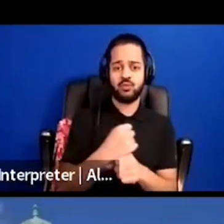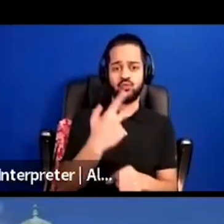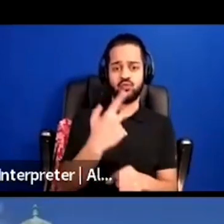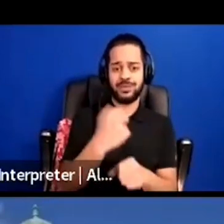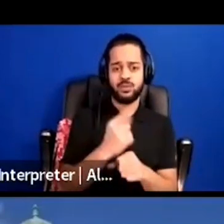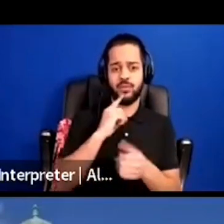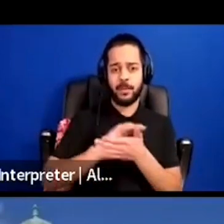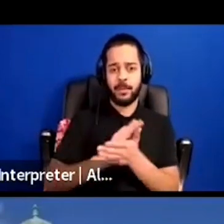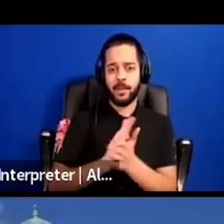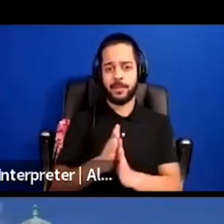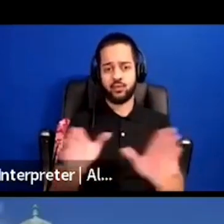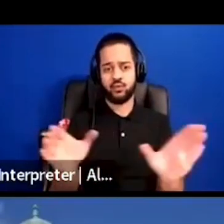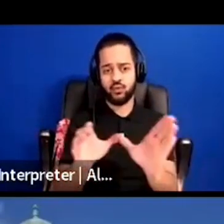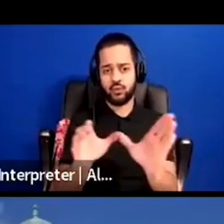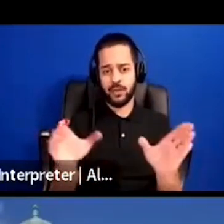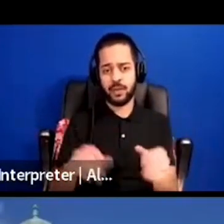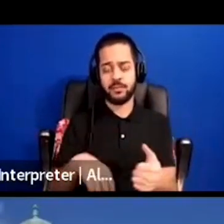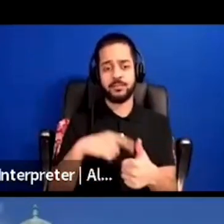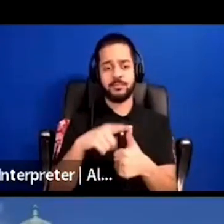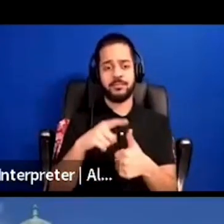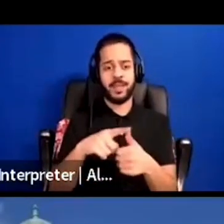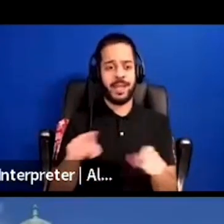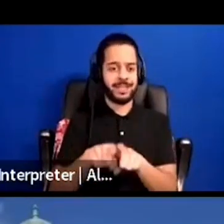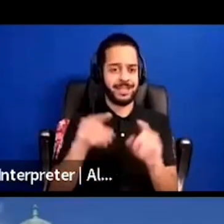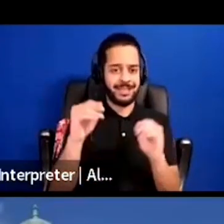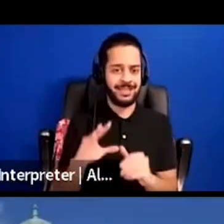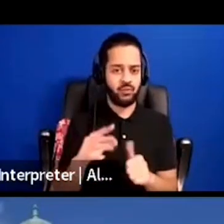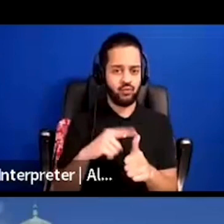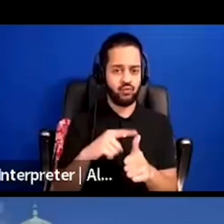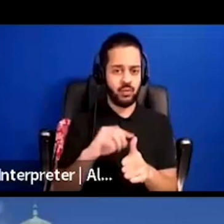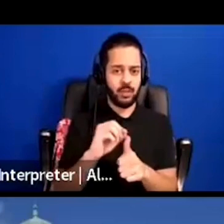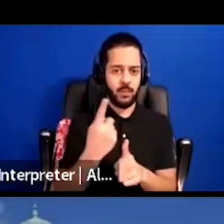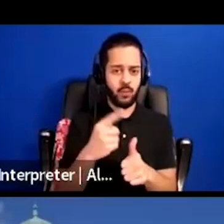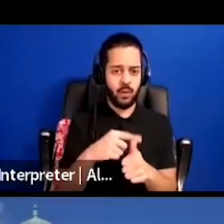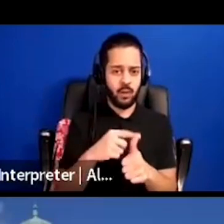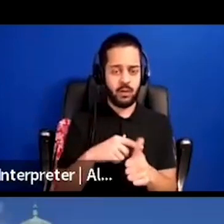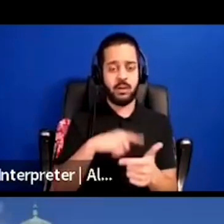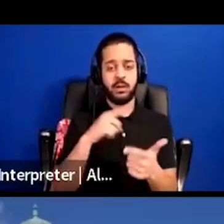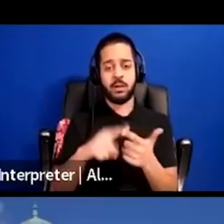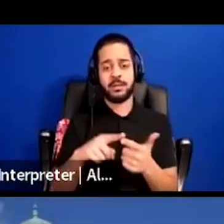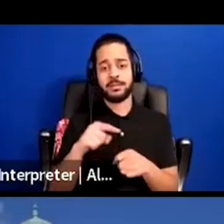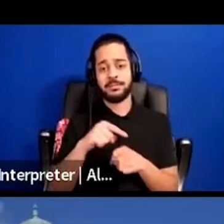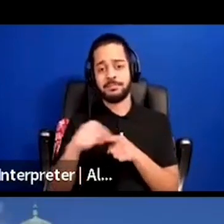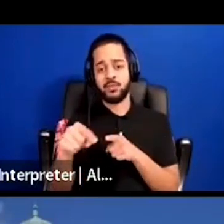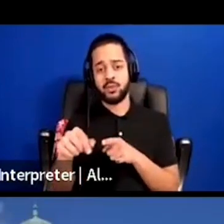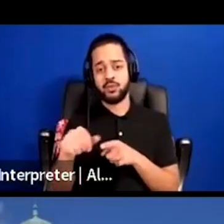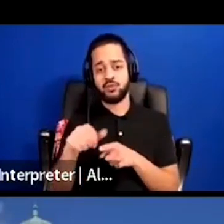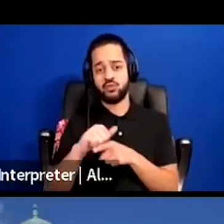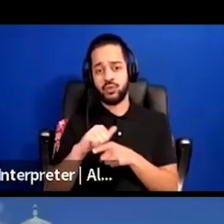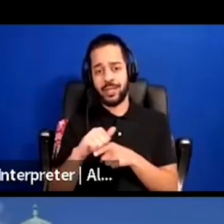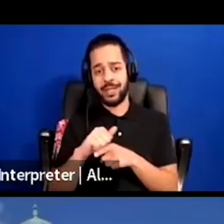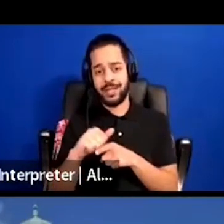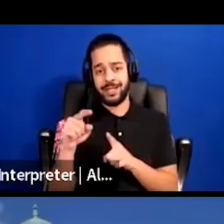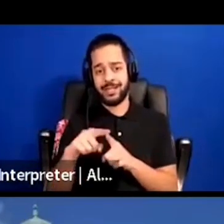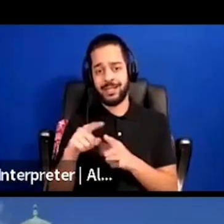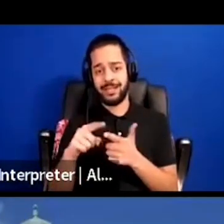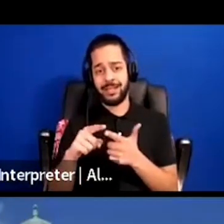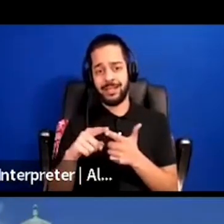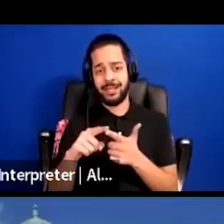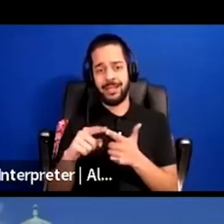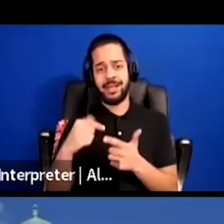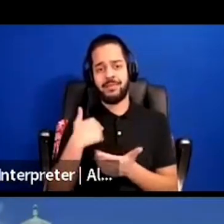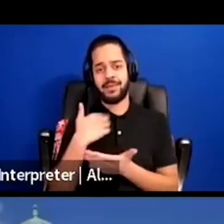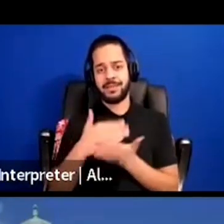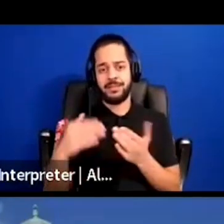certified. Number one is a teacher. And then when we talk about specialized training, because there is a problem with the